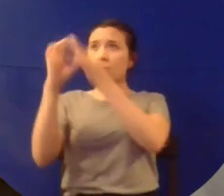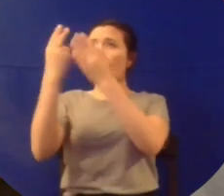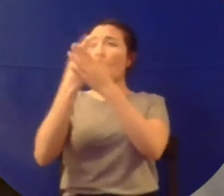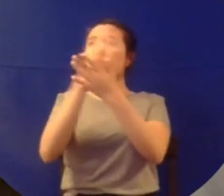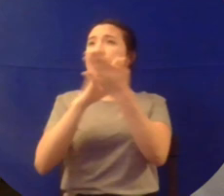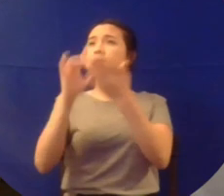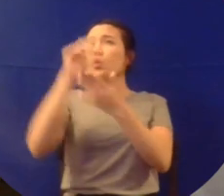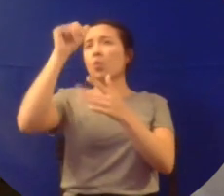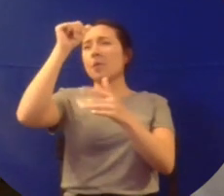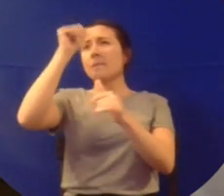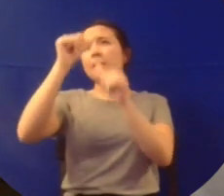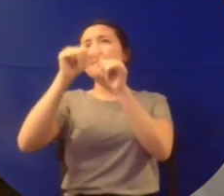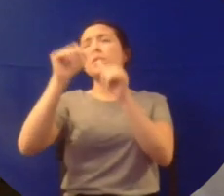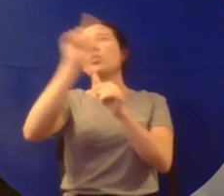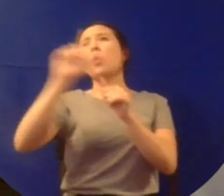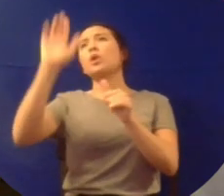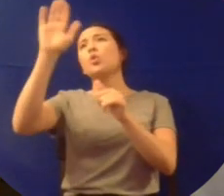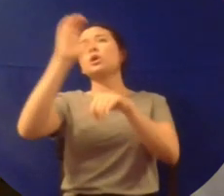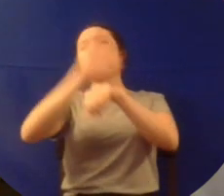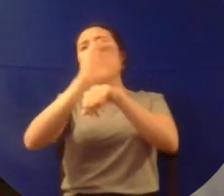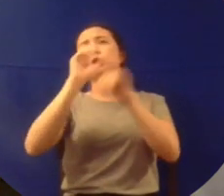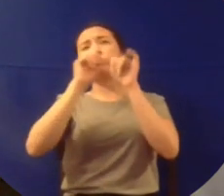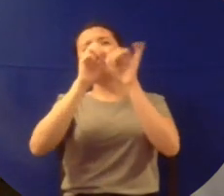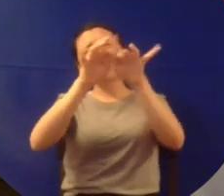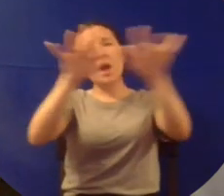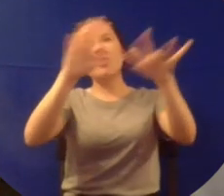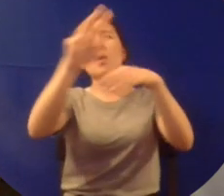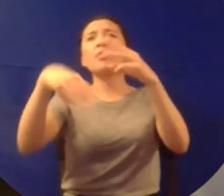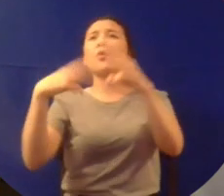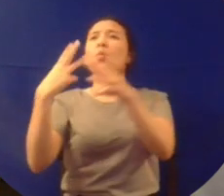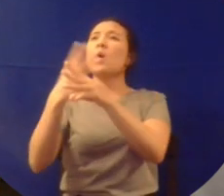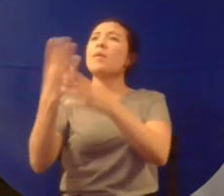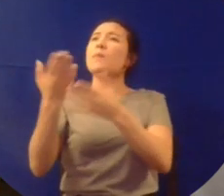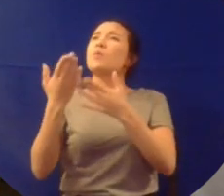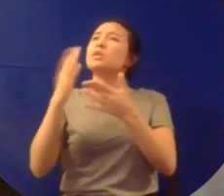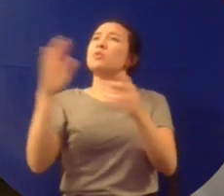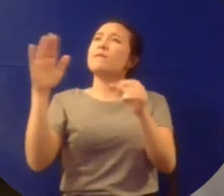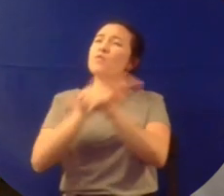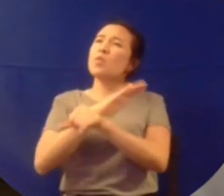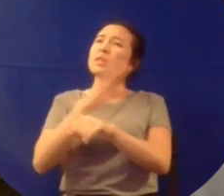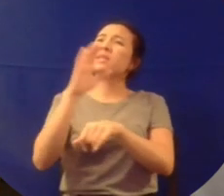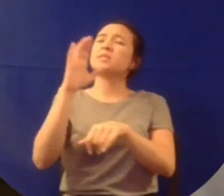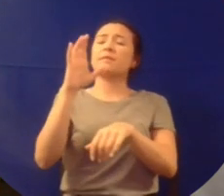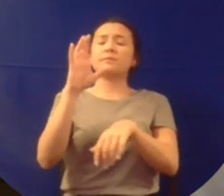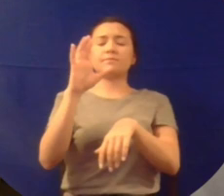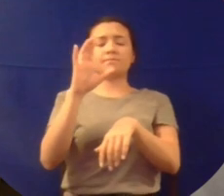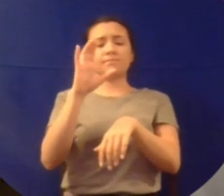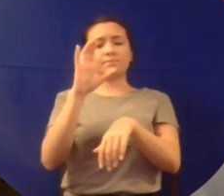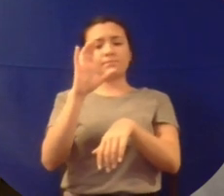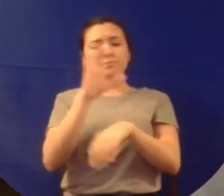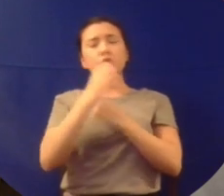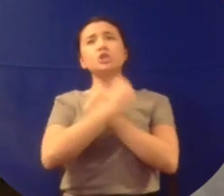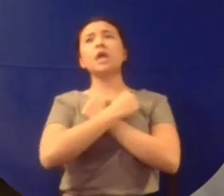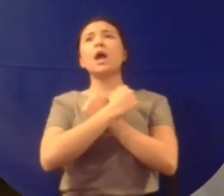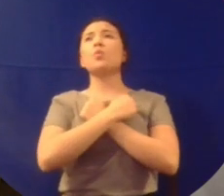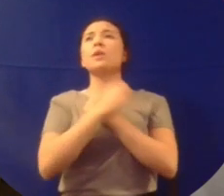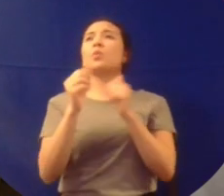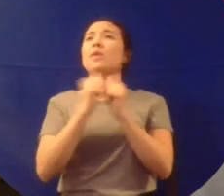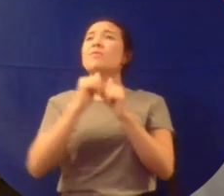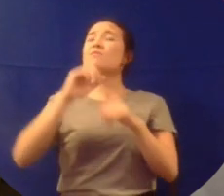Holy Spirit. Remember, Lord, your church spread throughout the world, and bring her to the fullness of